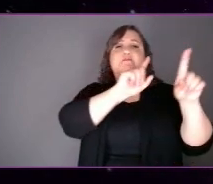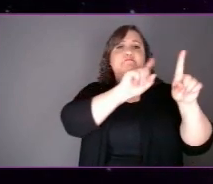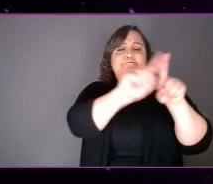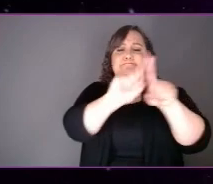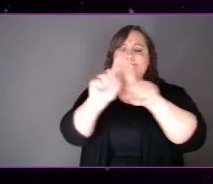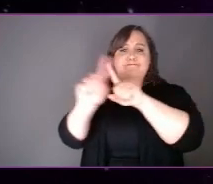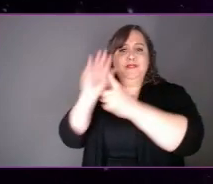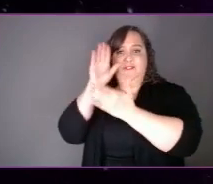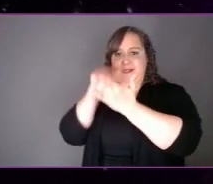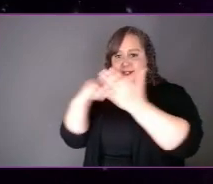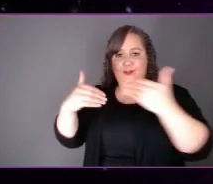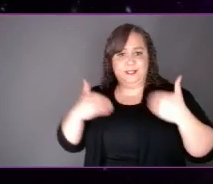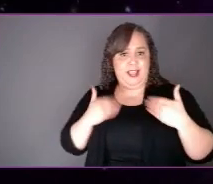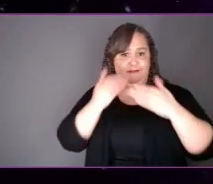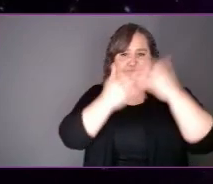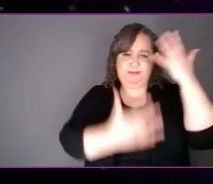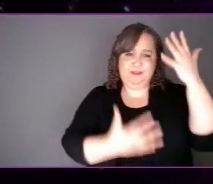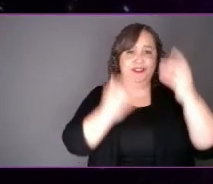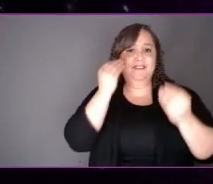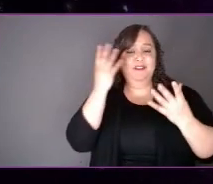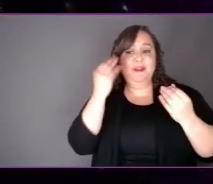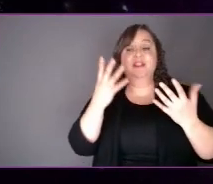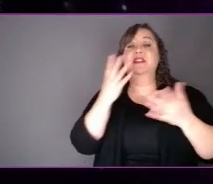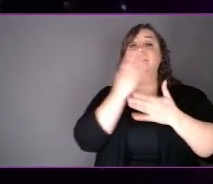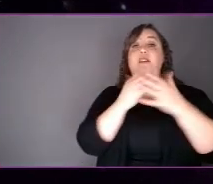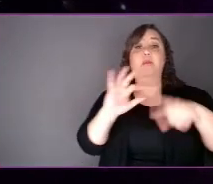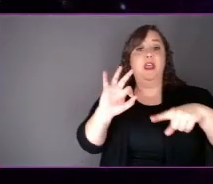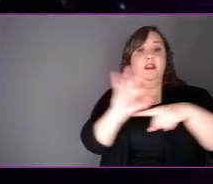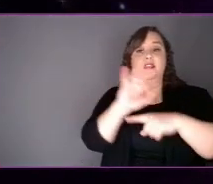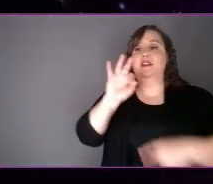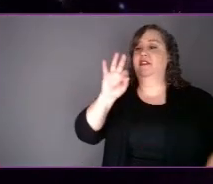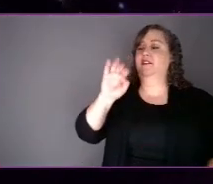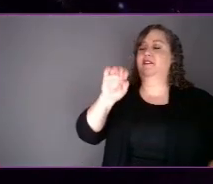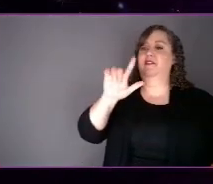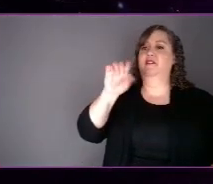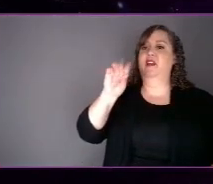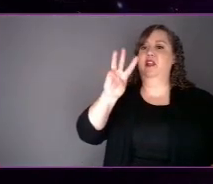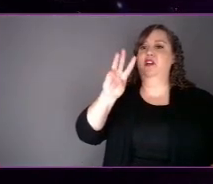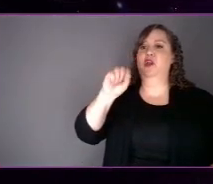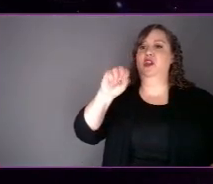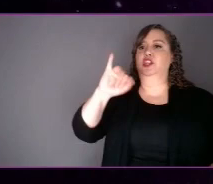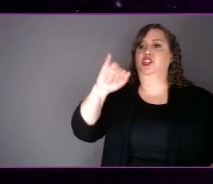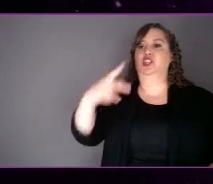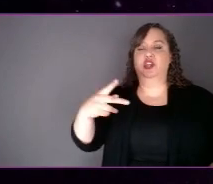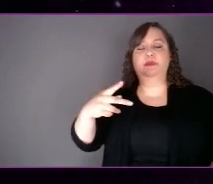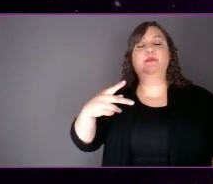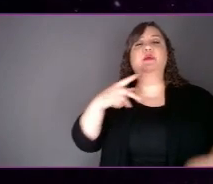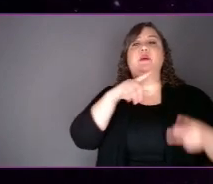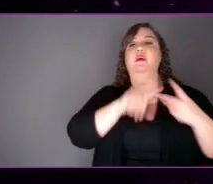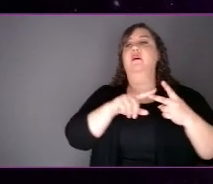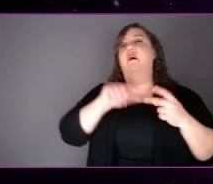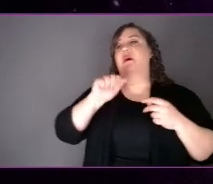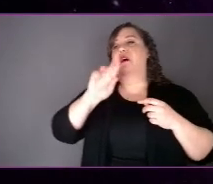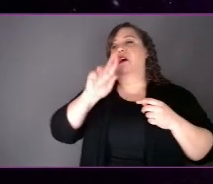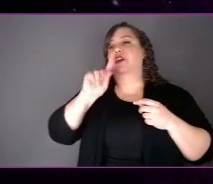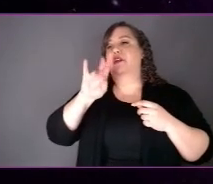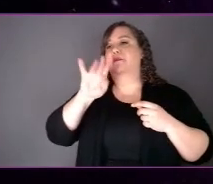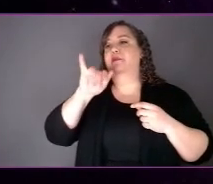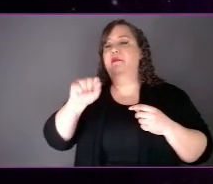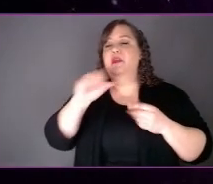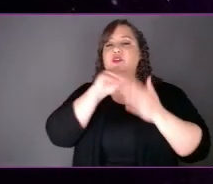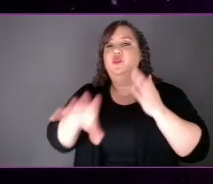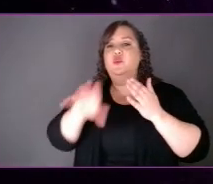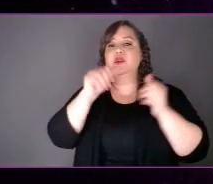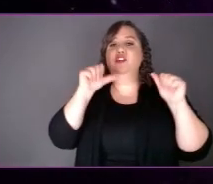fellowship opportunities, our postdoc opportunities, our Artemis student challenges. We even have the NASA